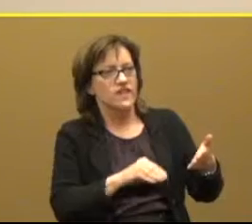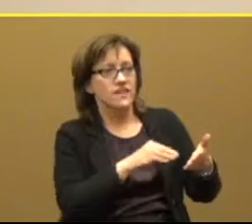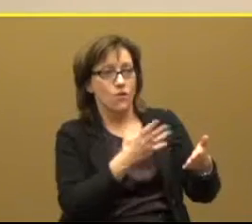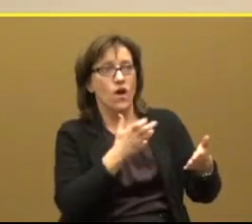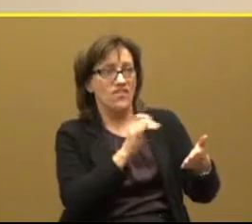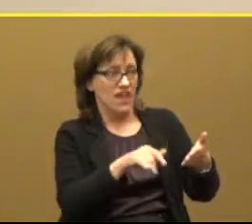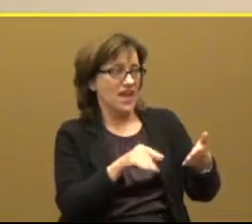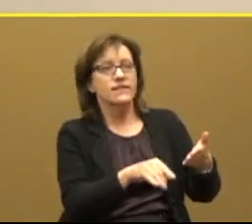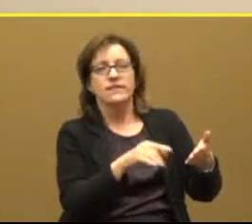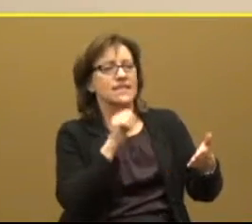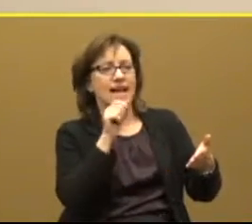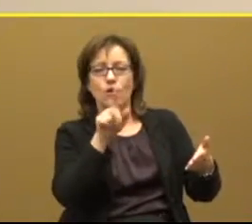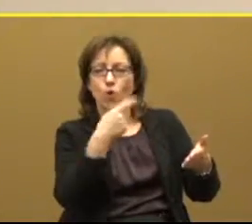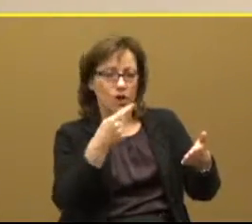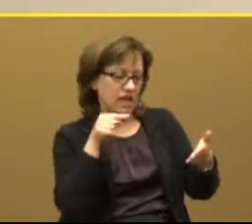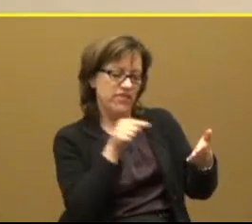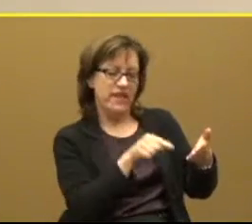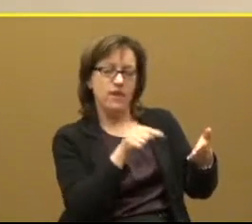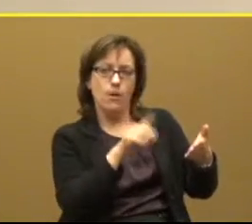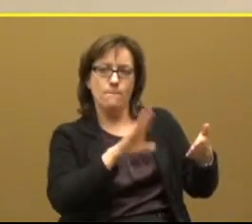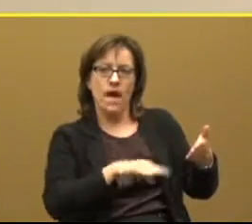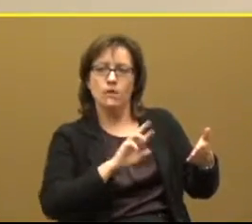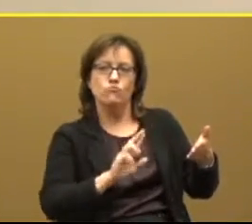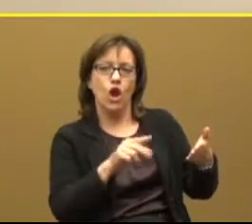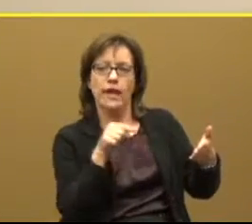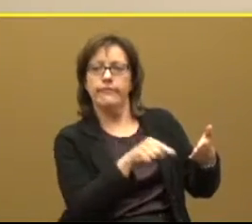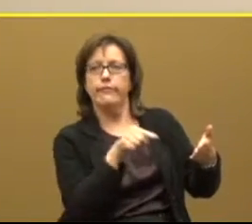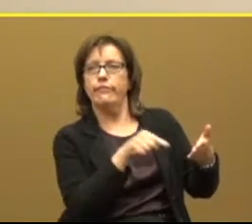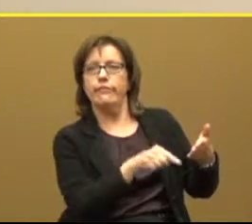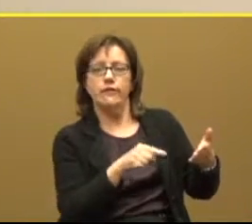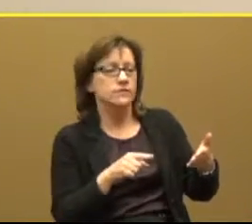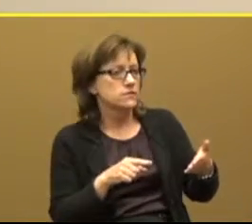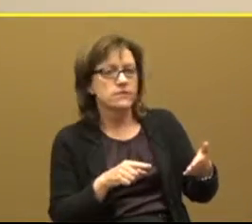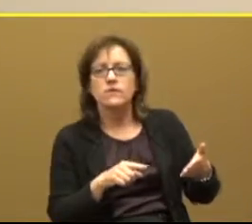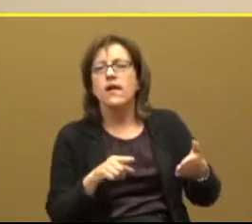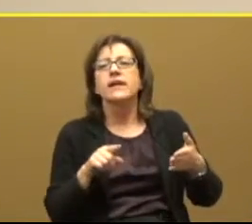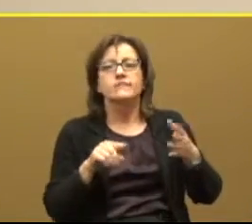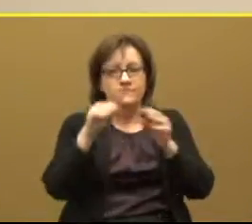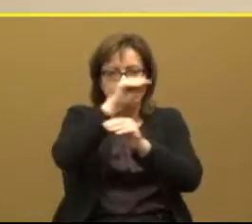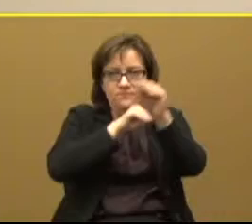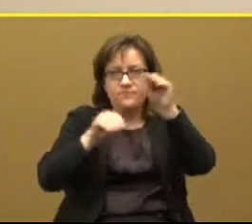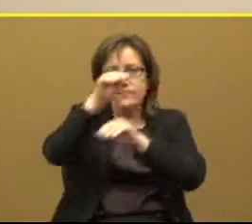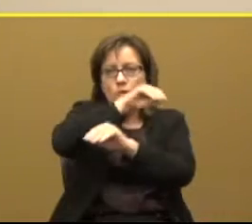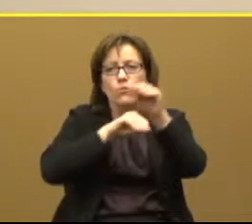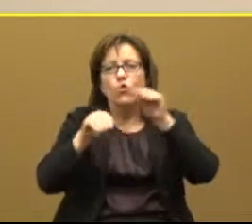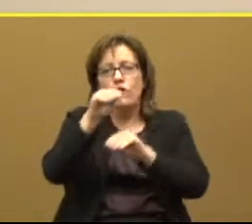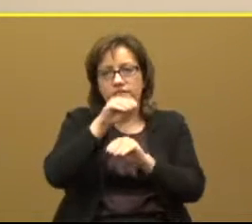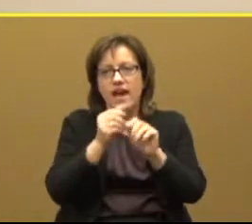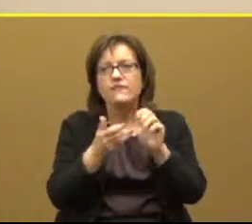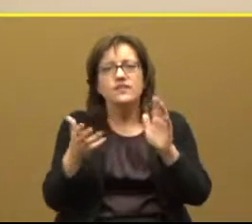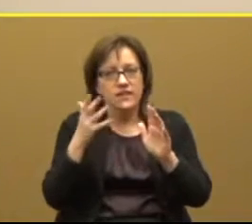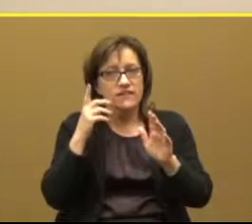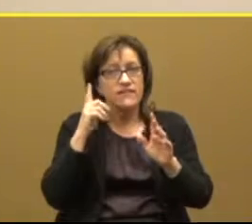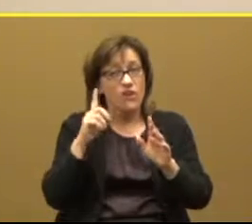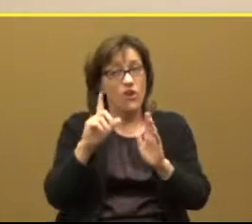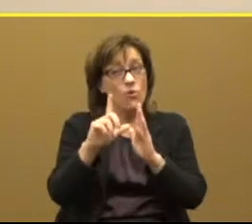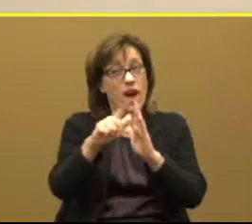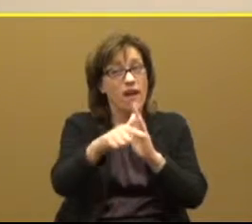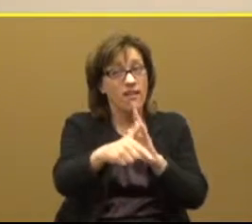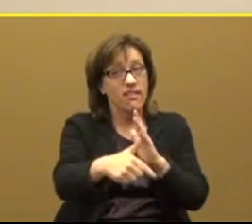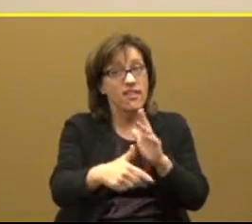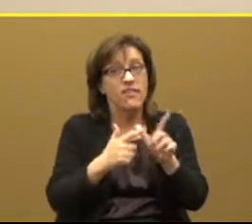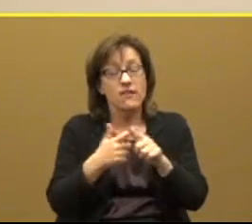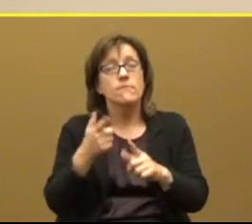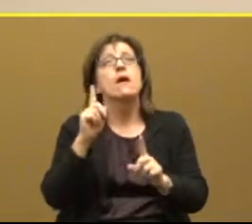same case, bottom right only, and so we had to work on moving everything around that book for a while before she